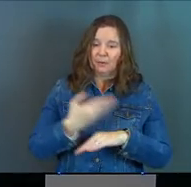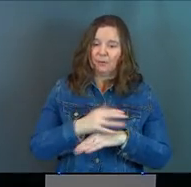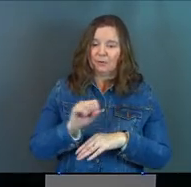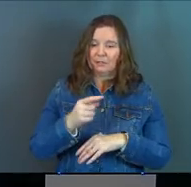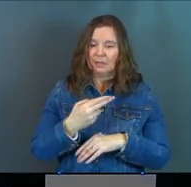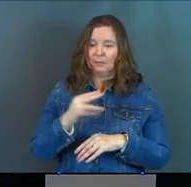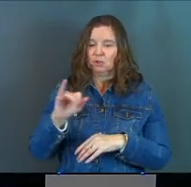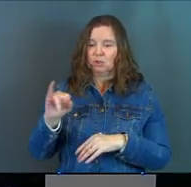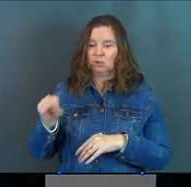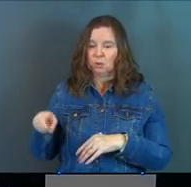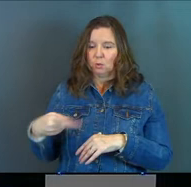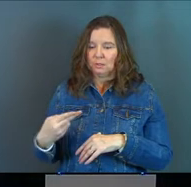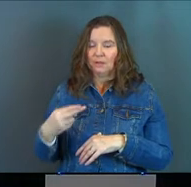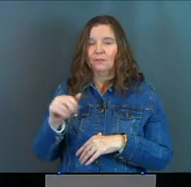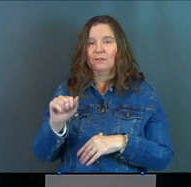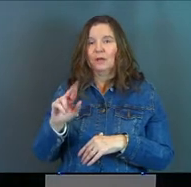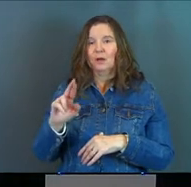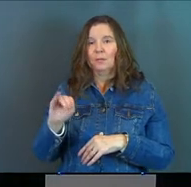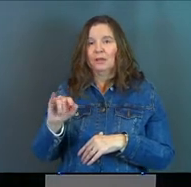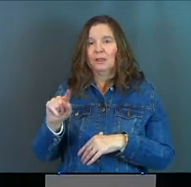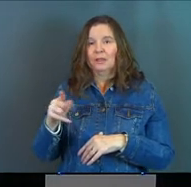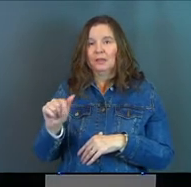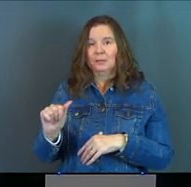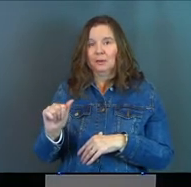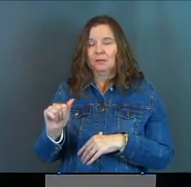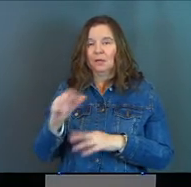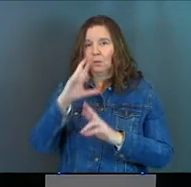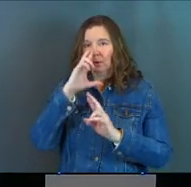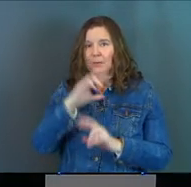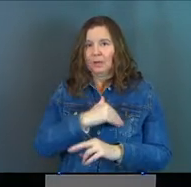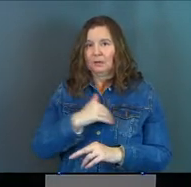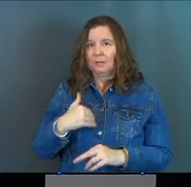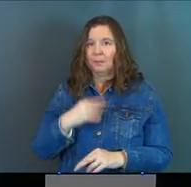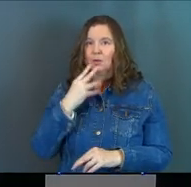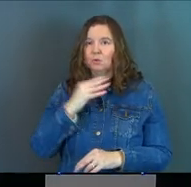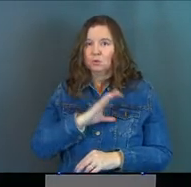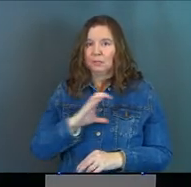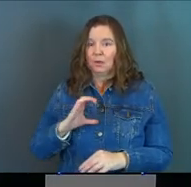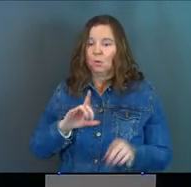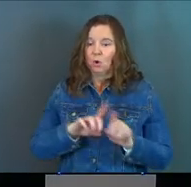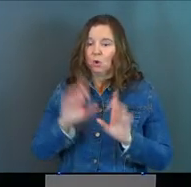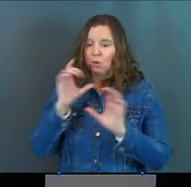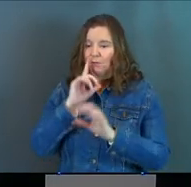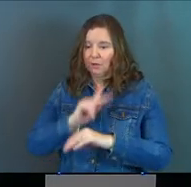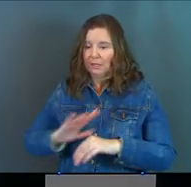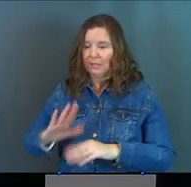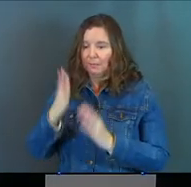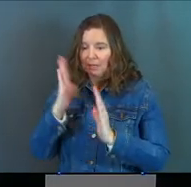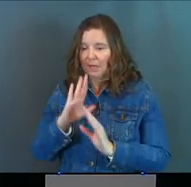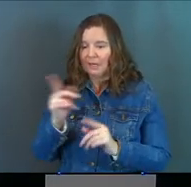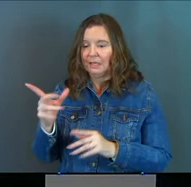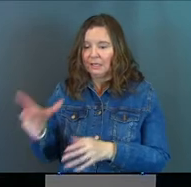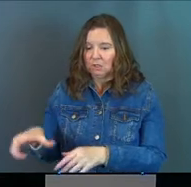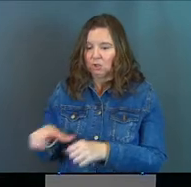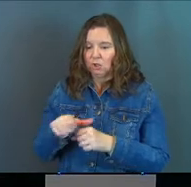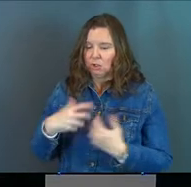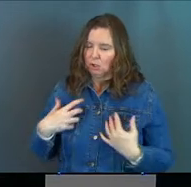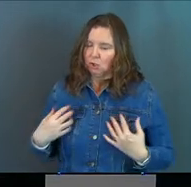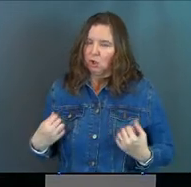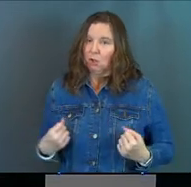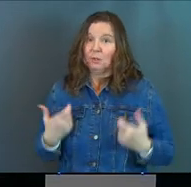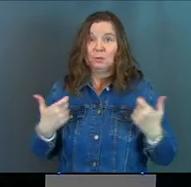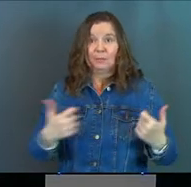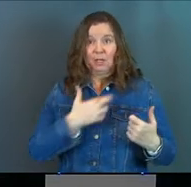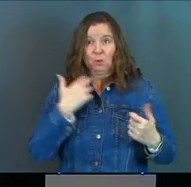Sabbath, Joseph of Arimathea, a respected member of the Jewish council, who was also himself looking for the kingdom of God, he took courage. This